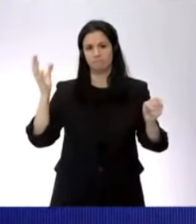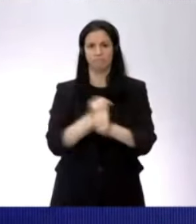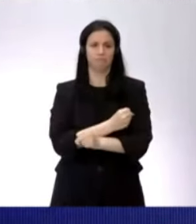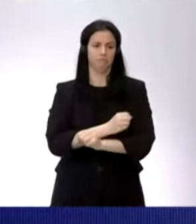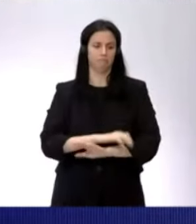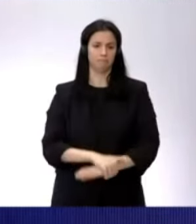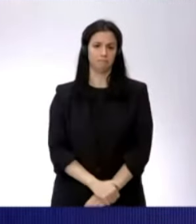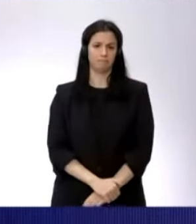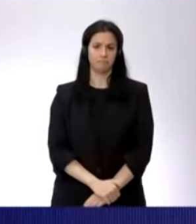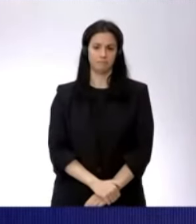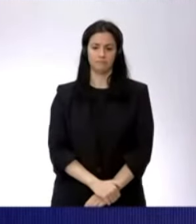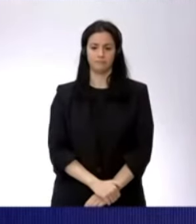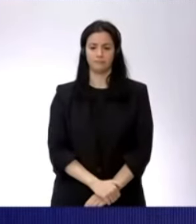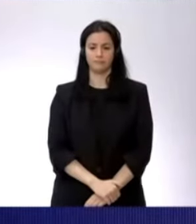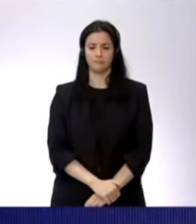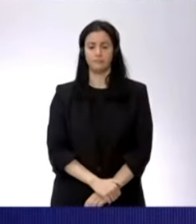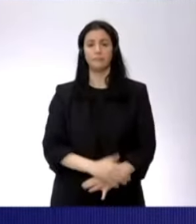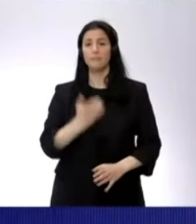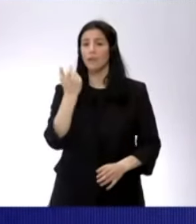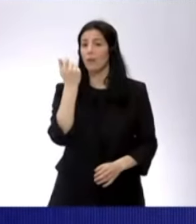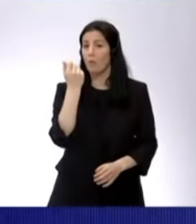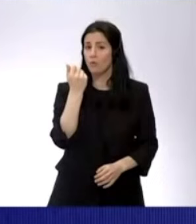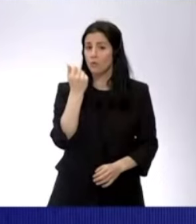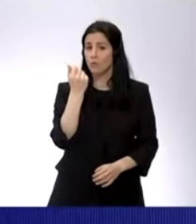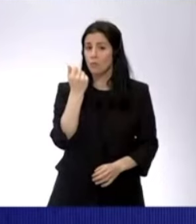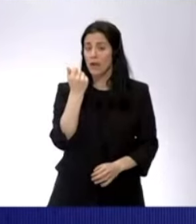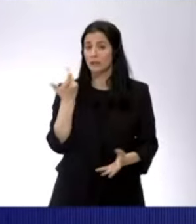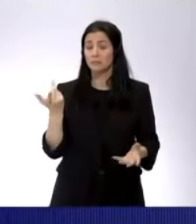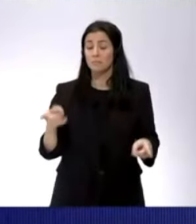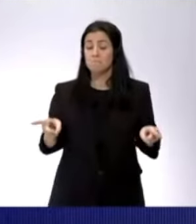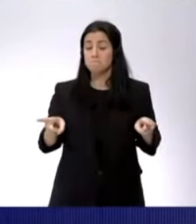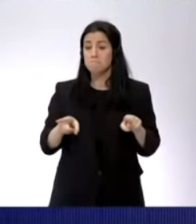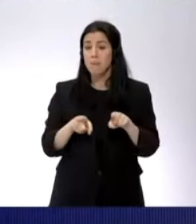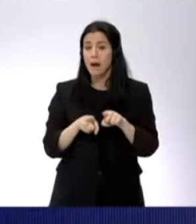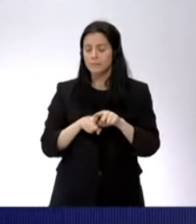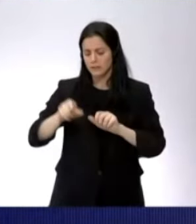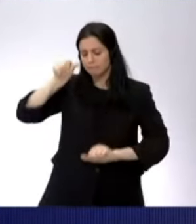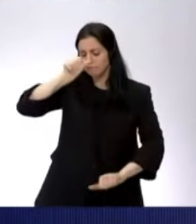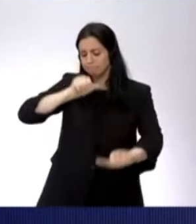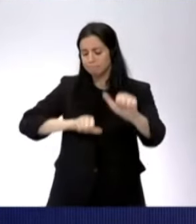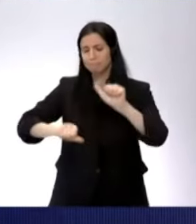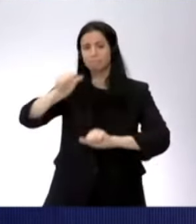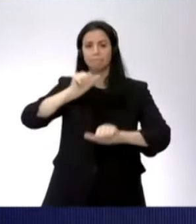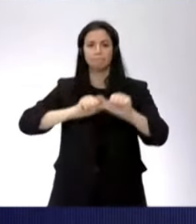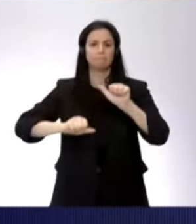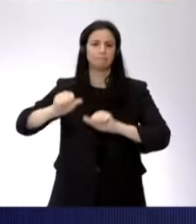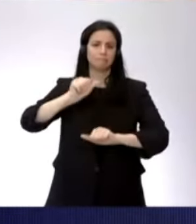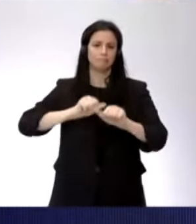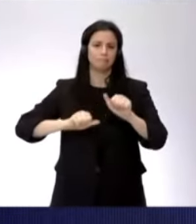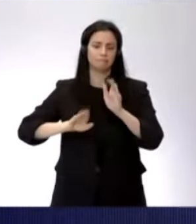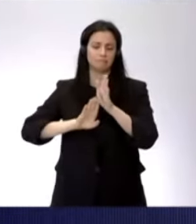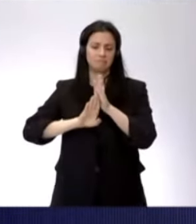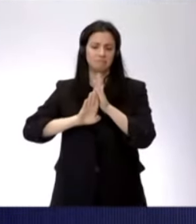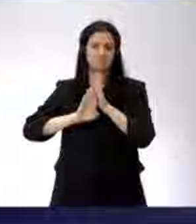Together, we pulled our economies back from the brink with Next Generation EU. And I want to thank Jakos